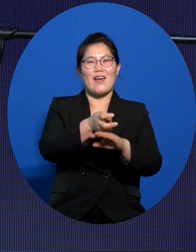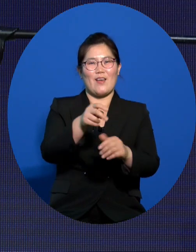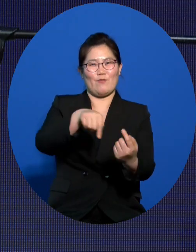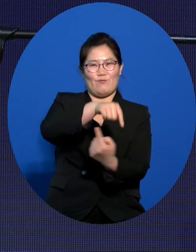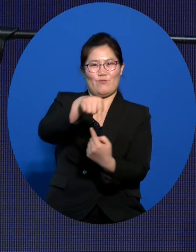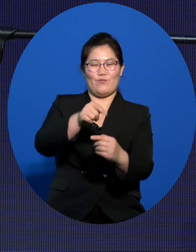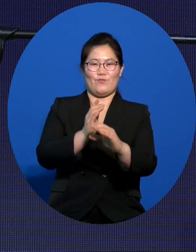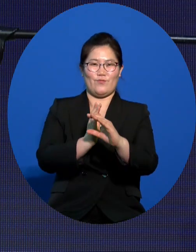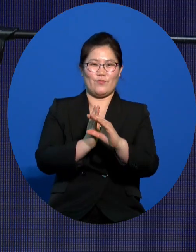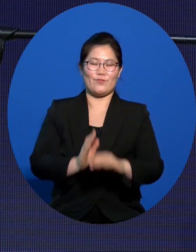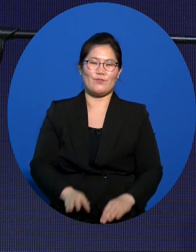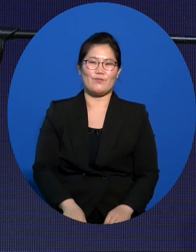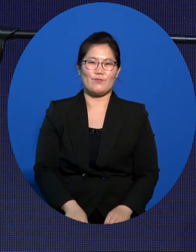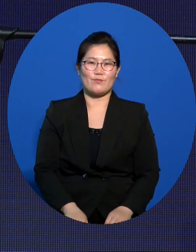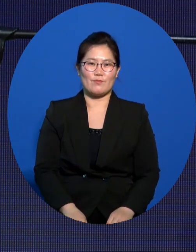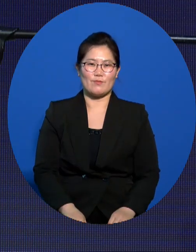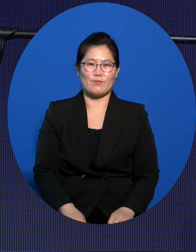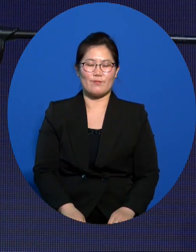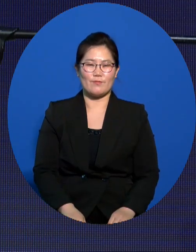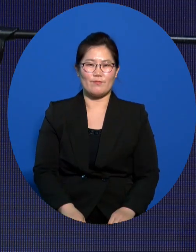fleets.